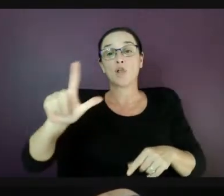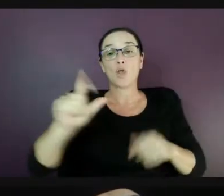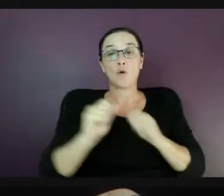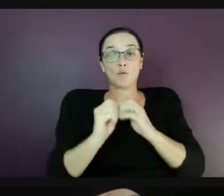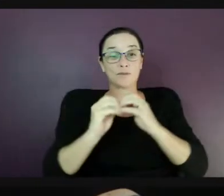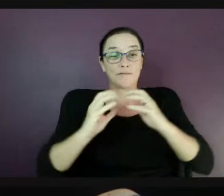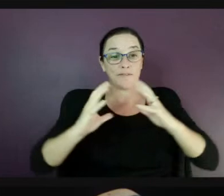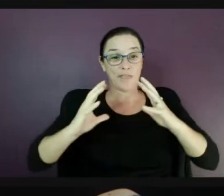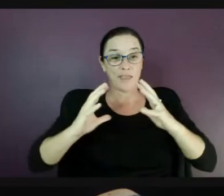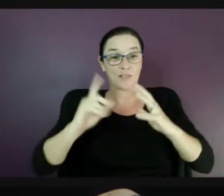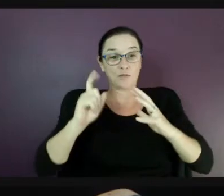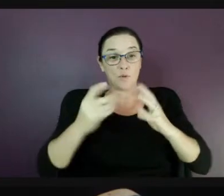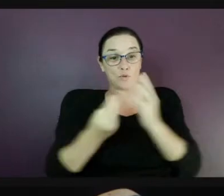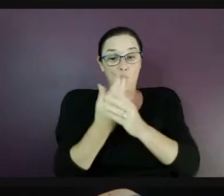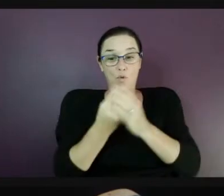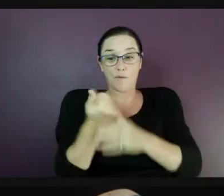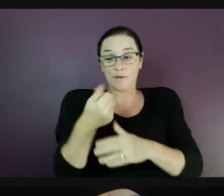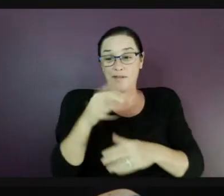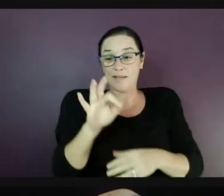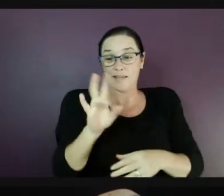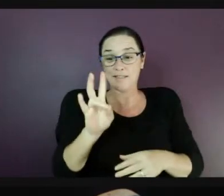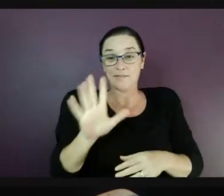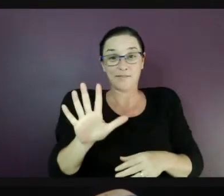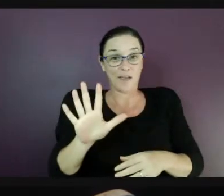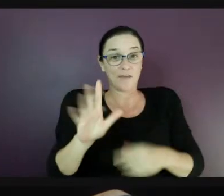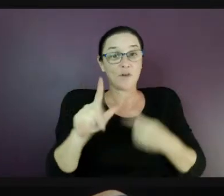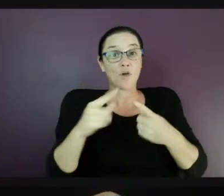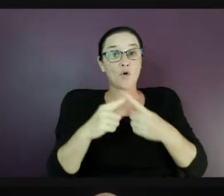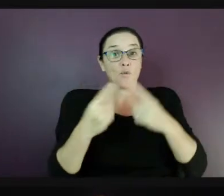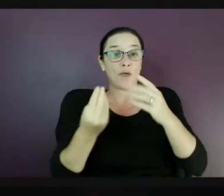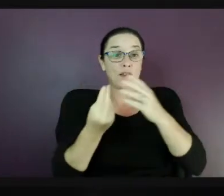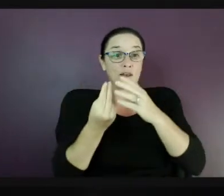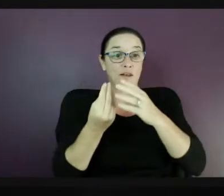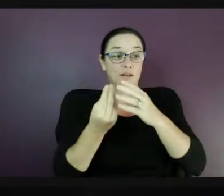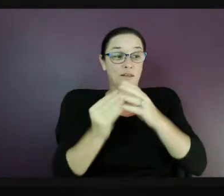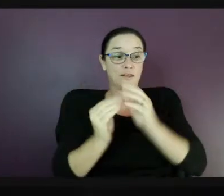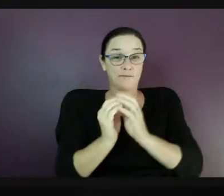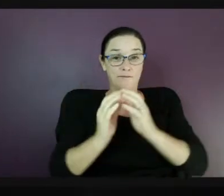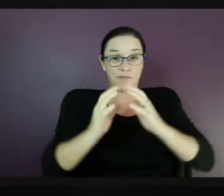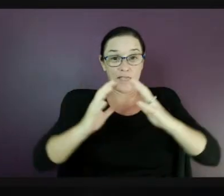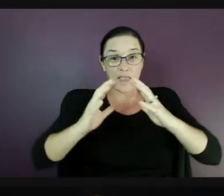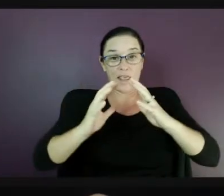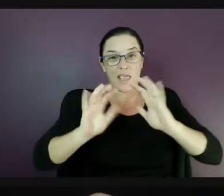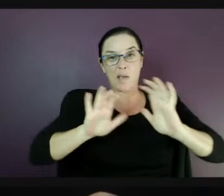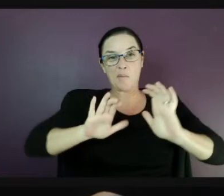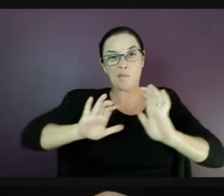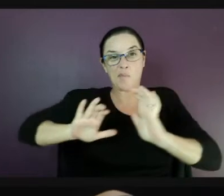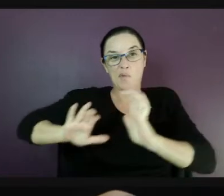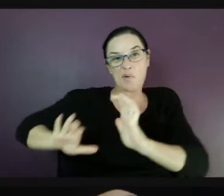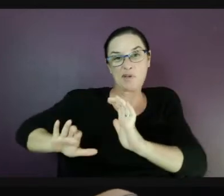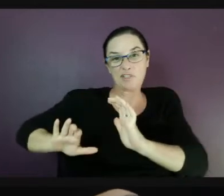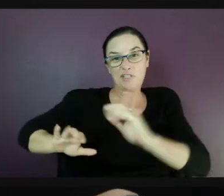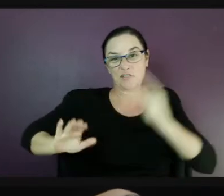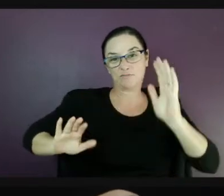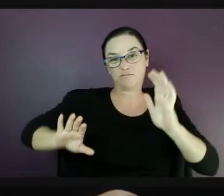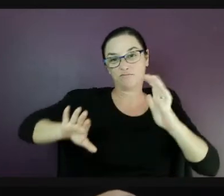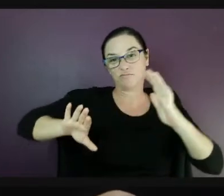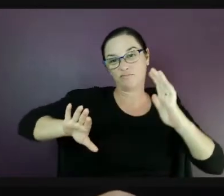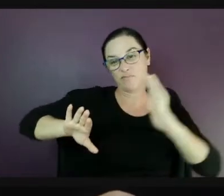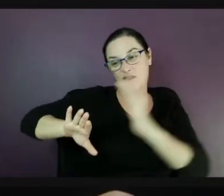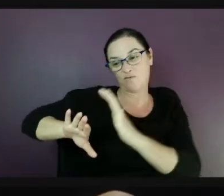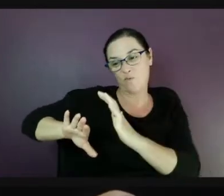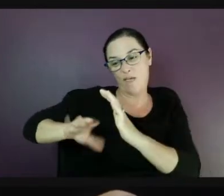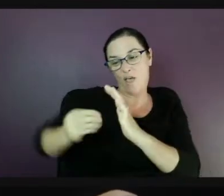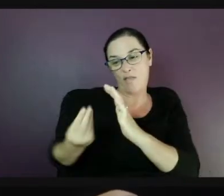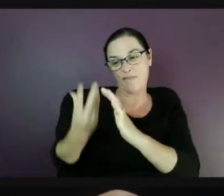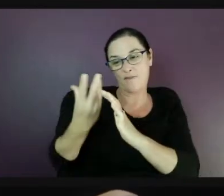75. And Mauna Loa, when it erupts, pushes, or when it's inflating, pushes in this direction. So there may have been a change